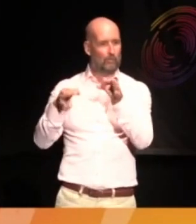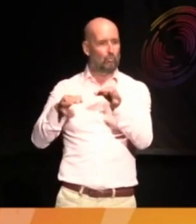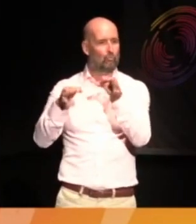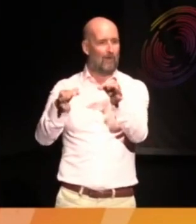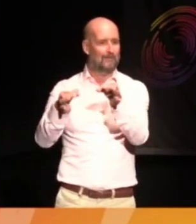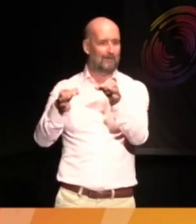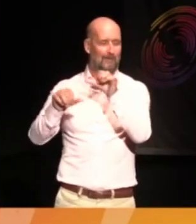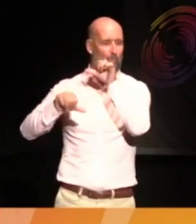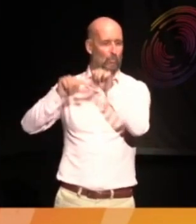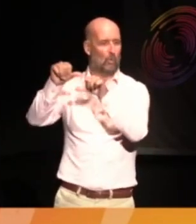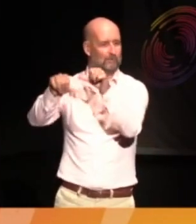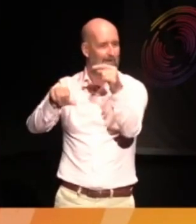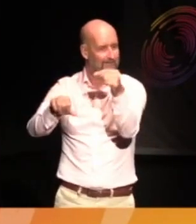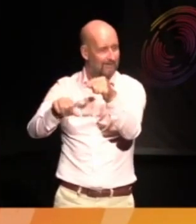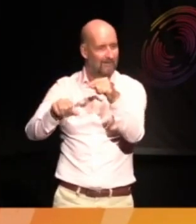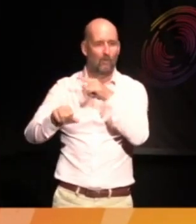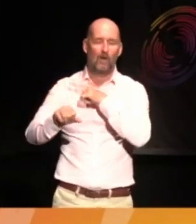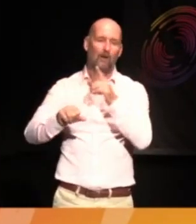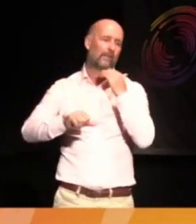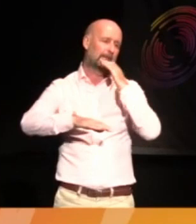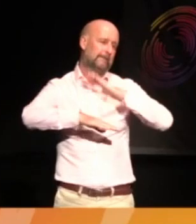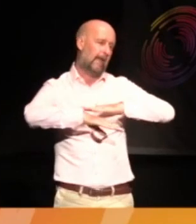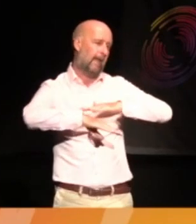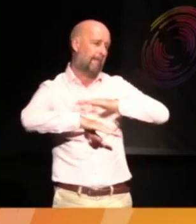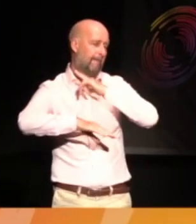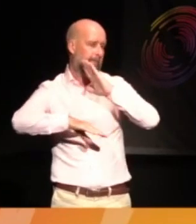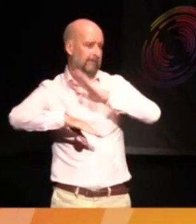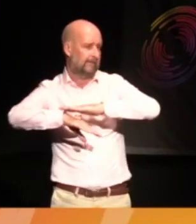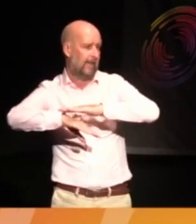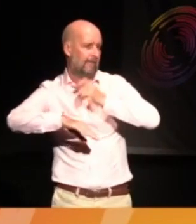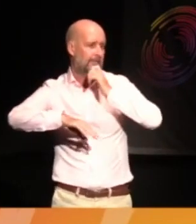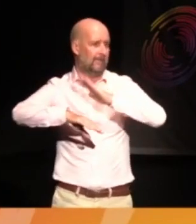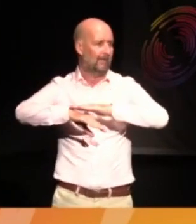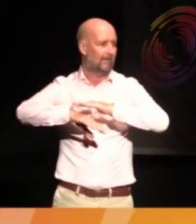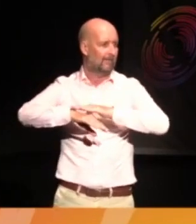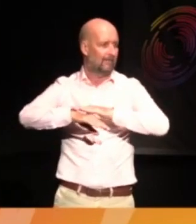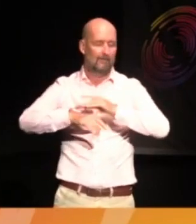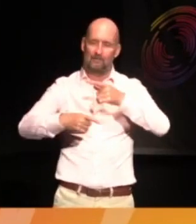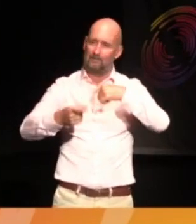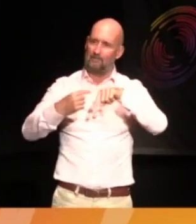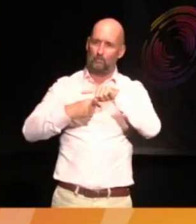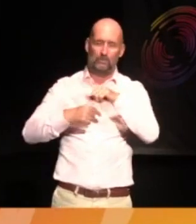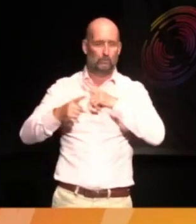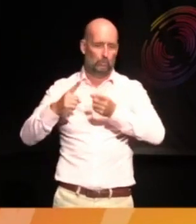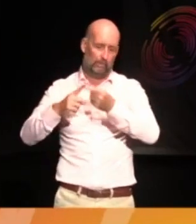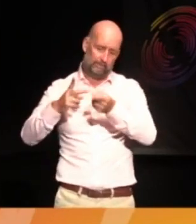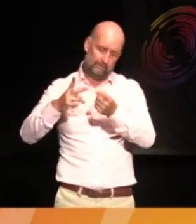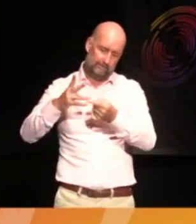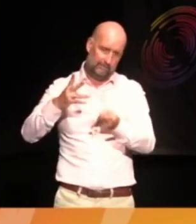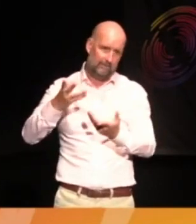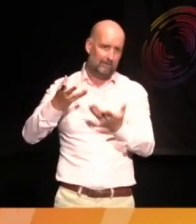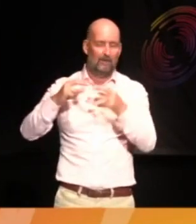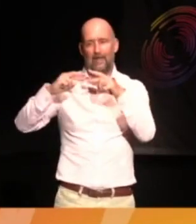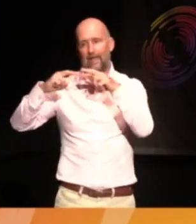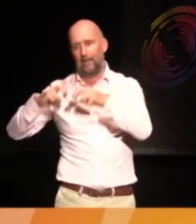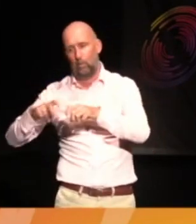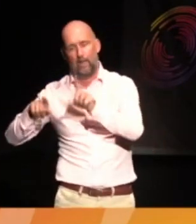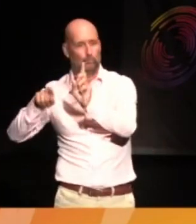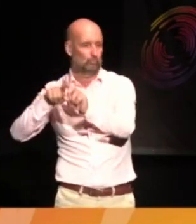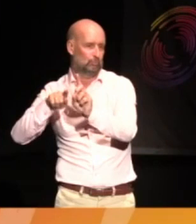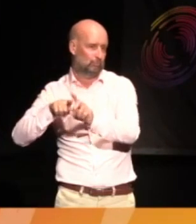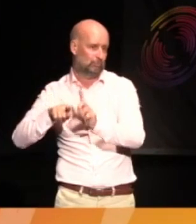bureaucrats really, who say, things take time. We have to launch all these inquiries and all of